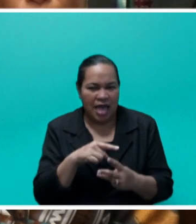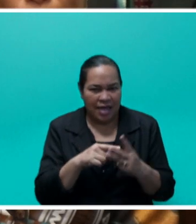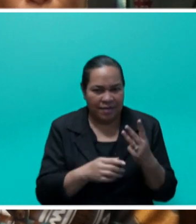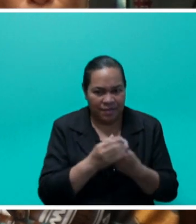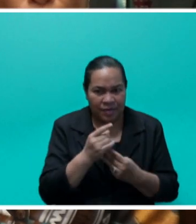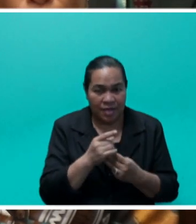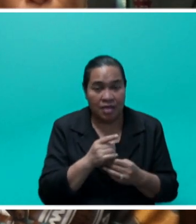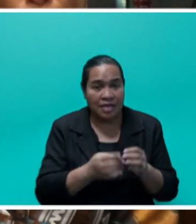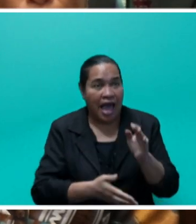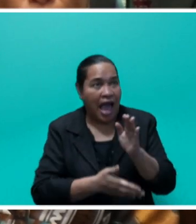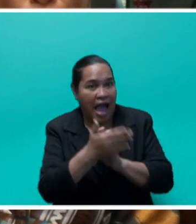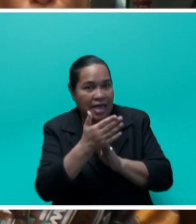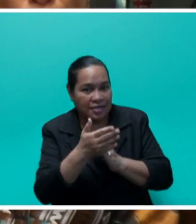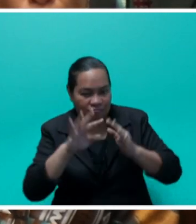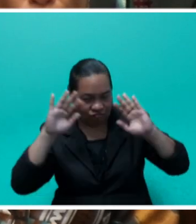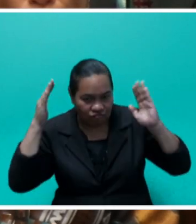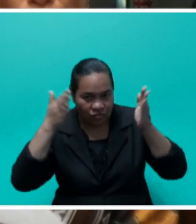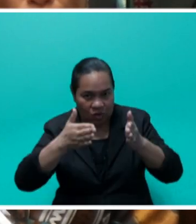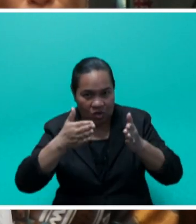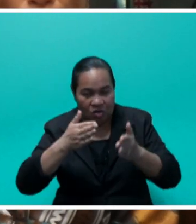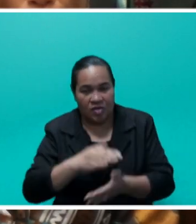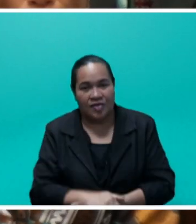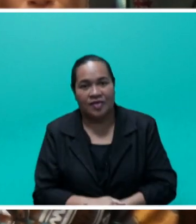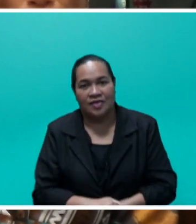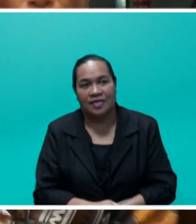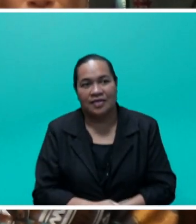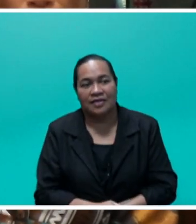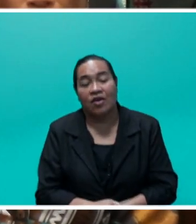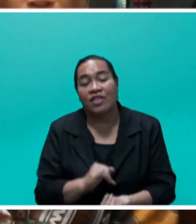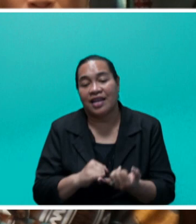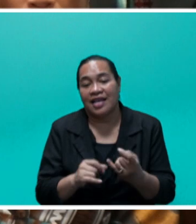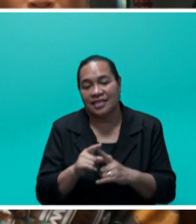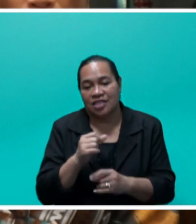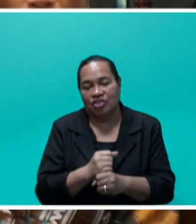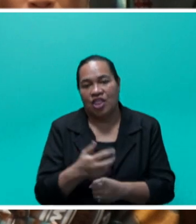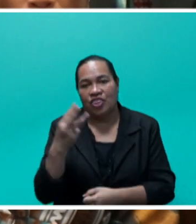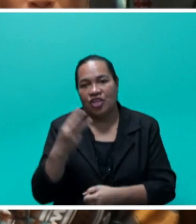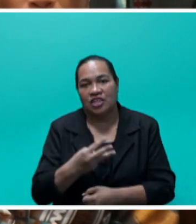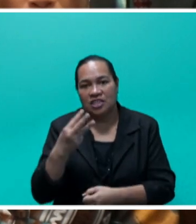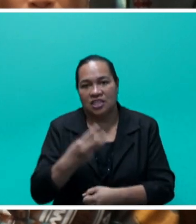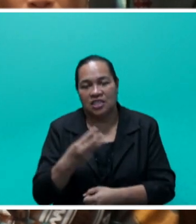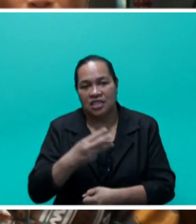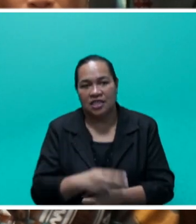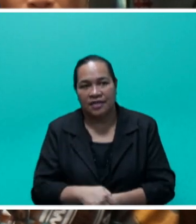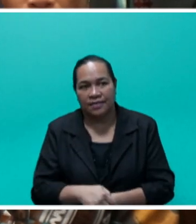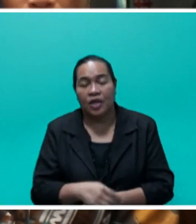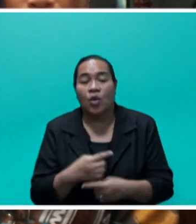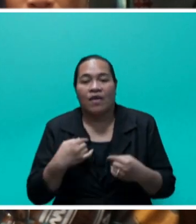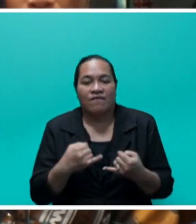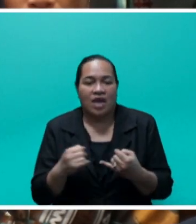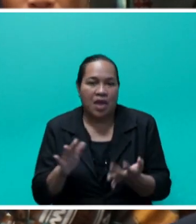highest attention to that particular SDG 13. And we are very